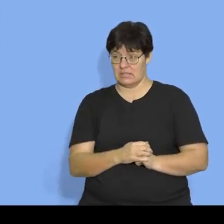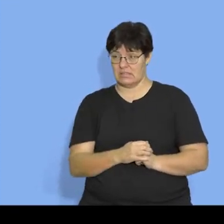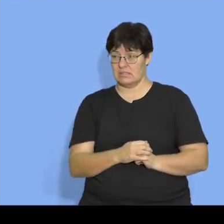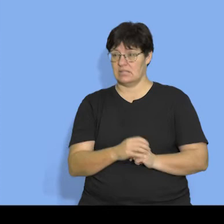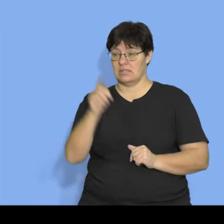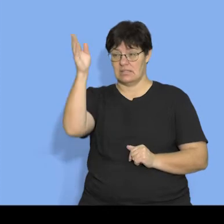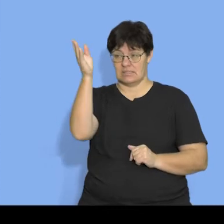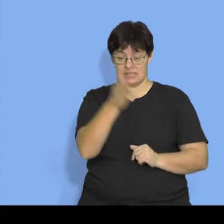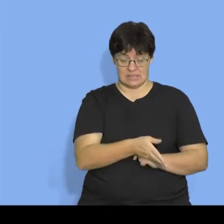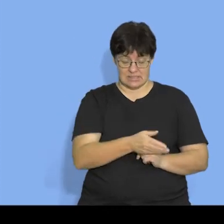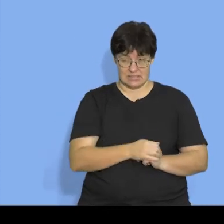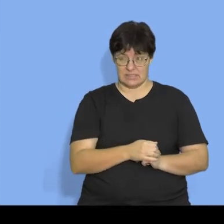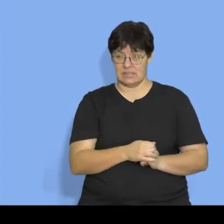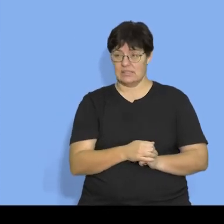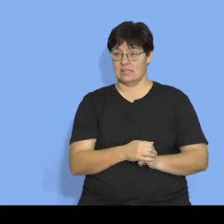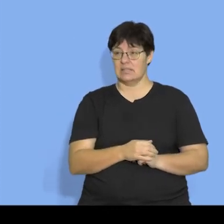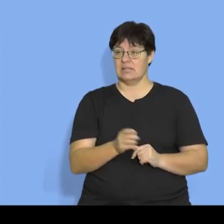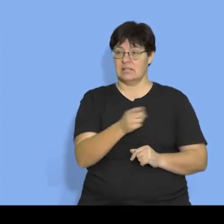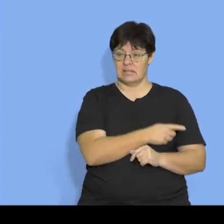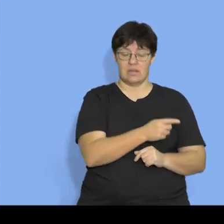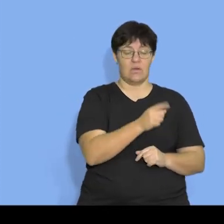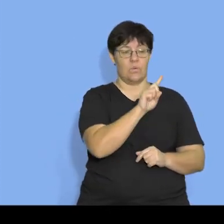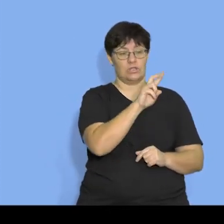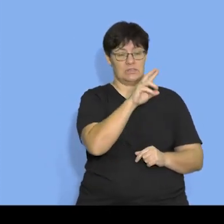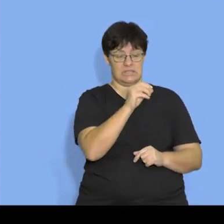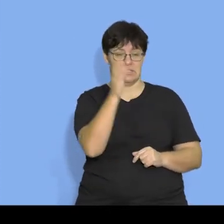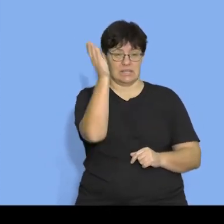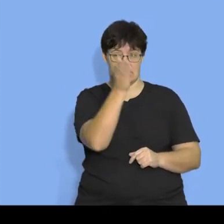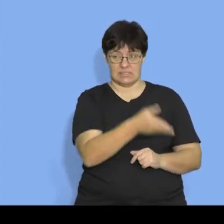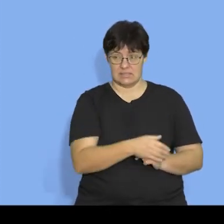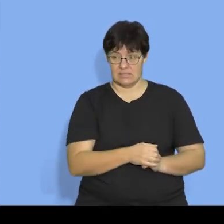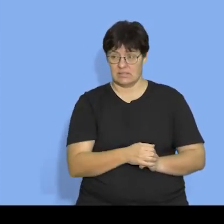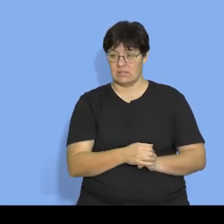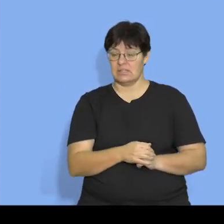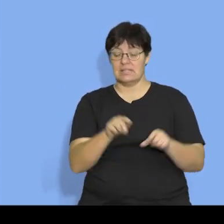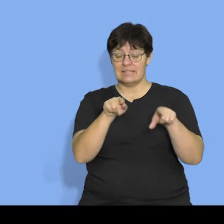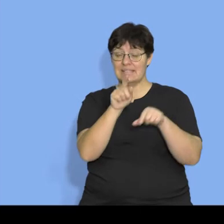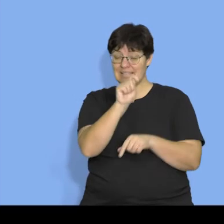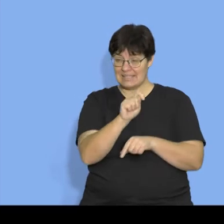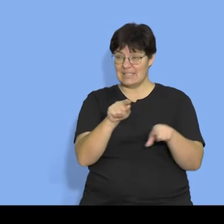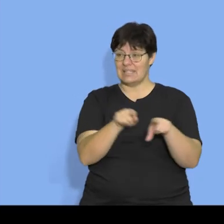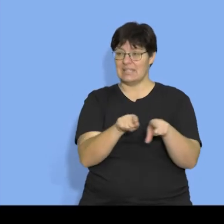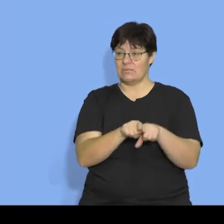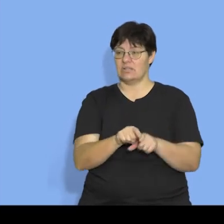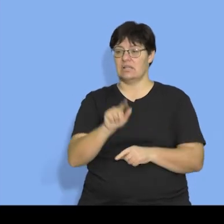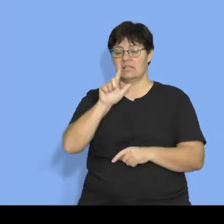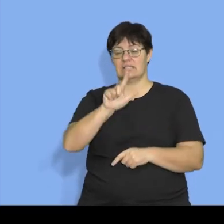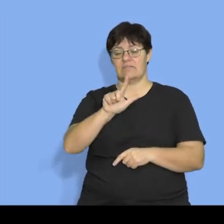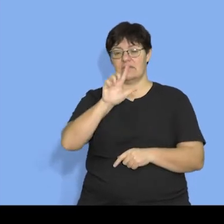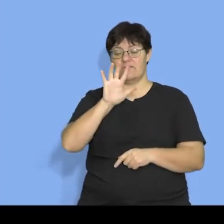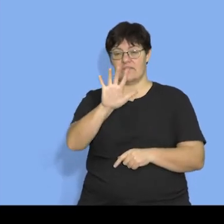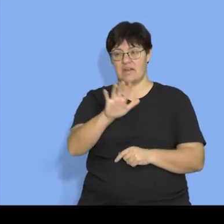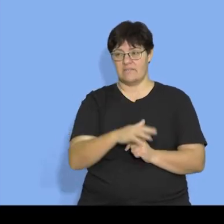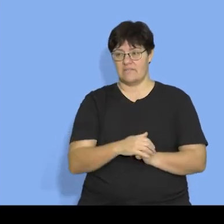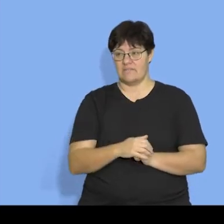because the t's then cancel out on that side and the 120 cancels on that side. So t is